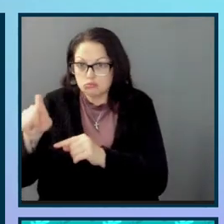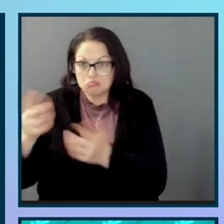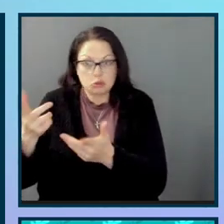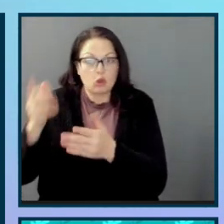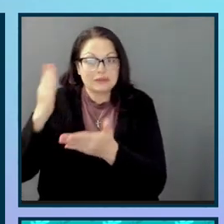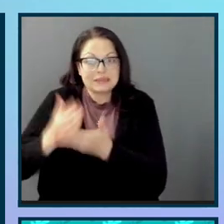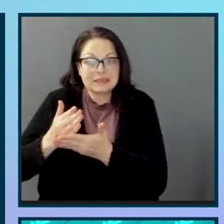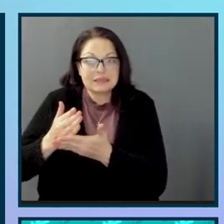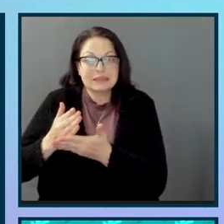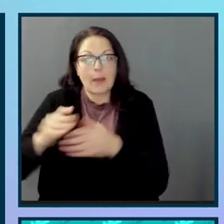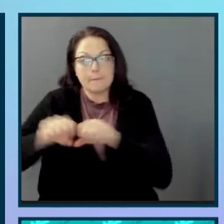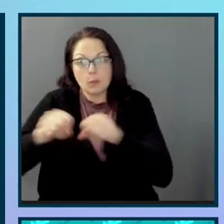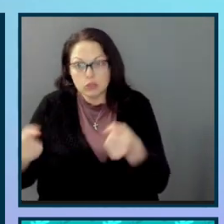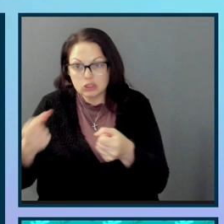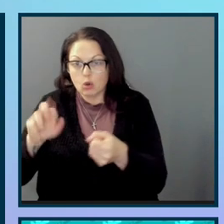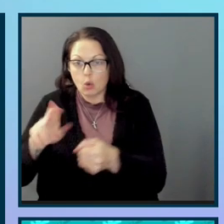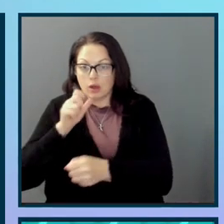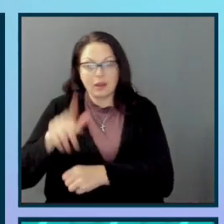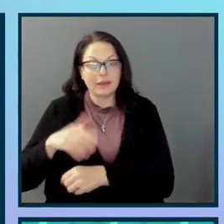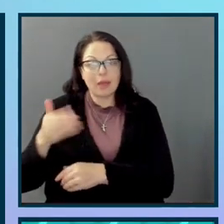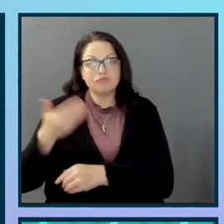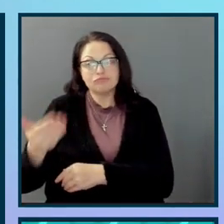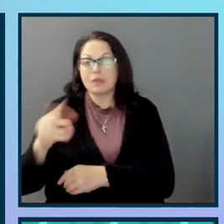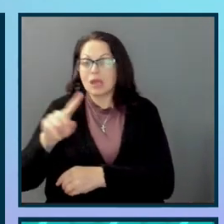somber note, I will pass over back to Zoë.